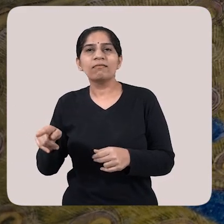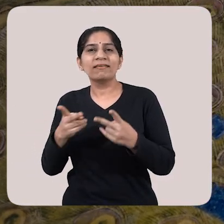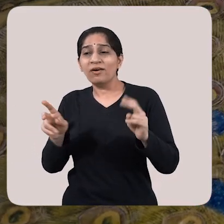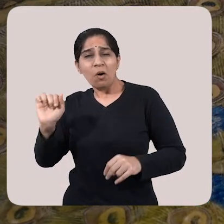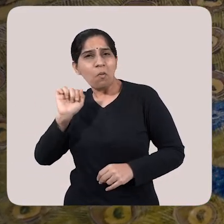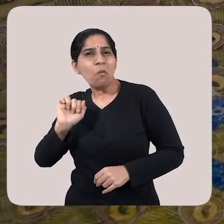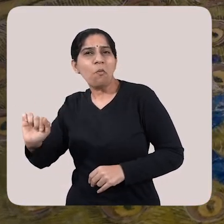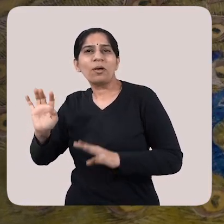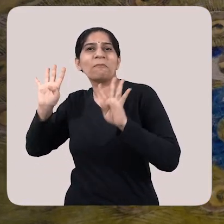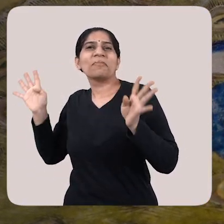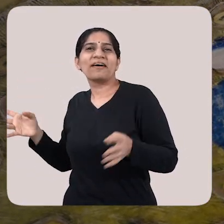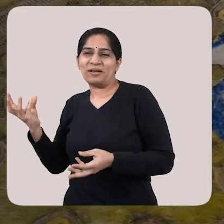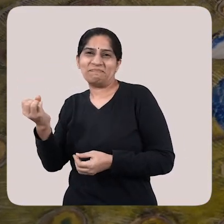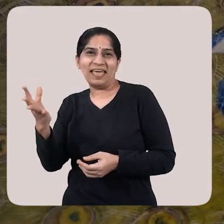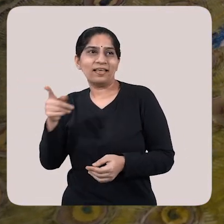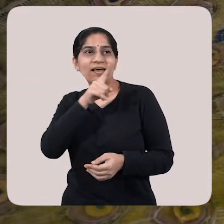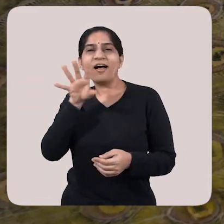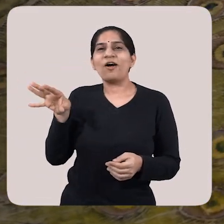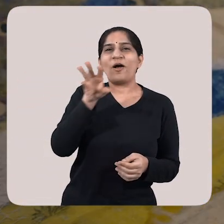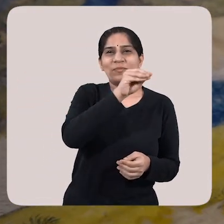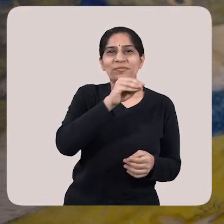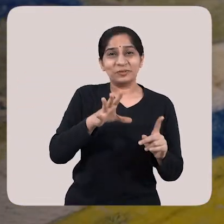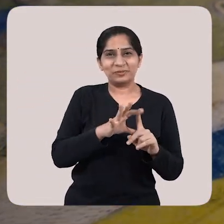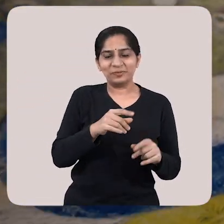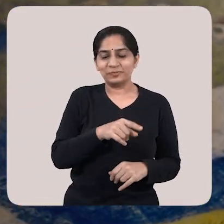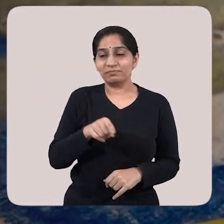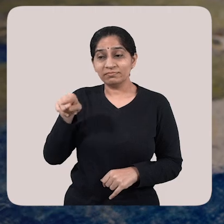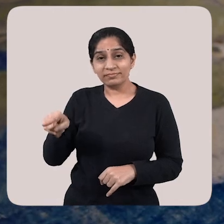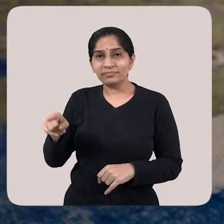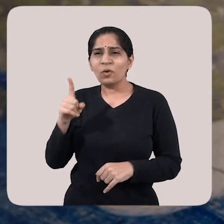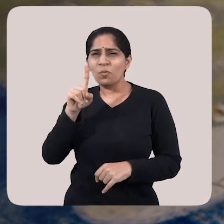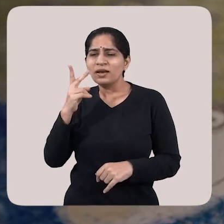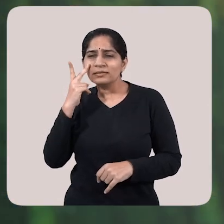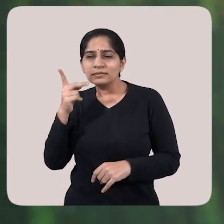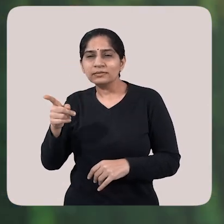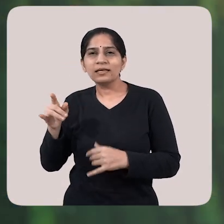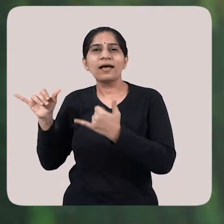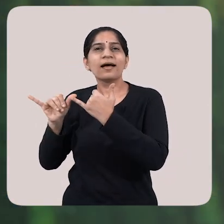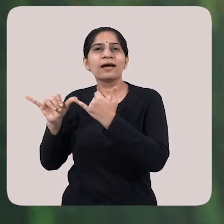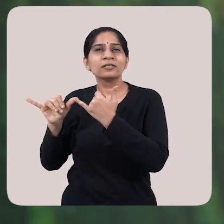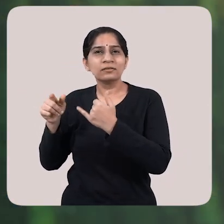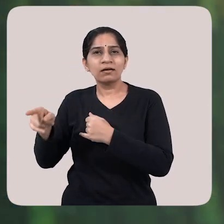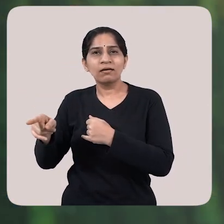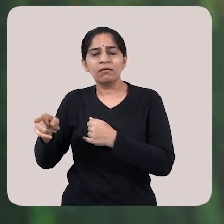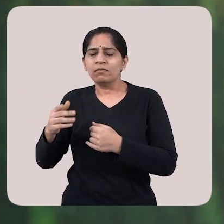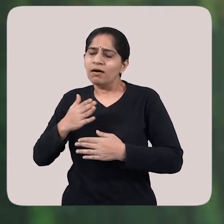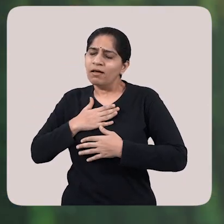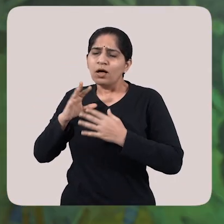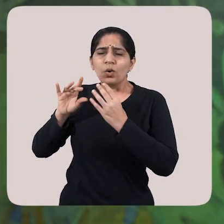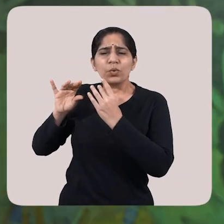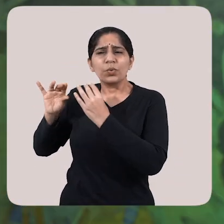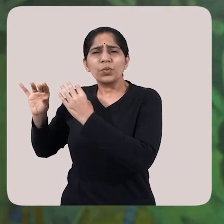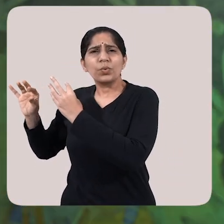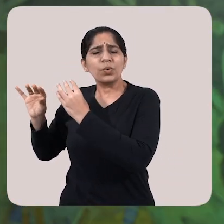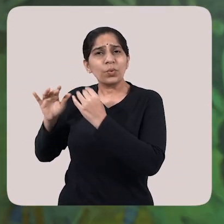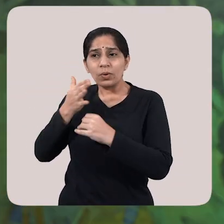to the subcontinent and deeply woven into many Indian legends. In one such tale from Braj, Krishna